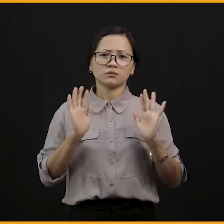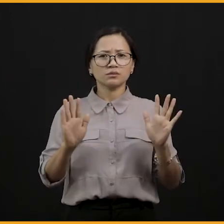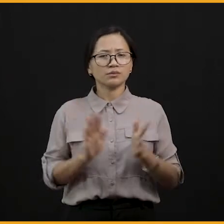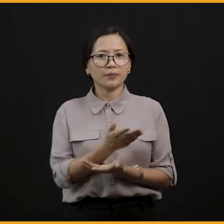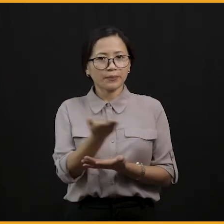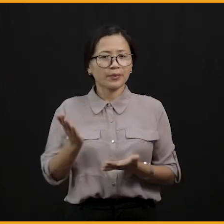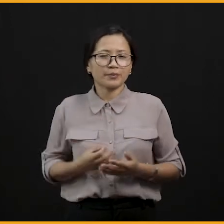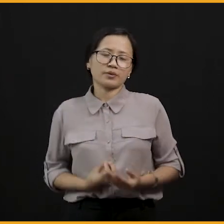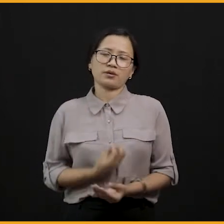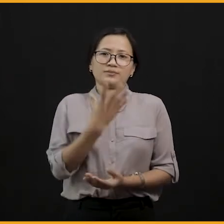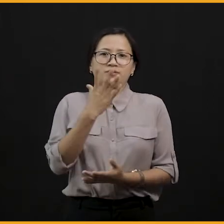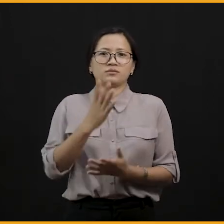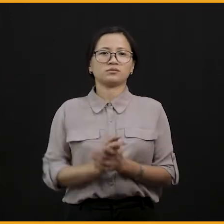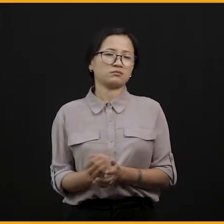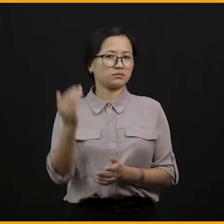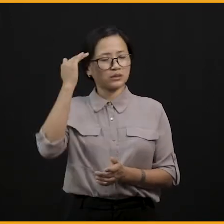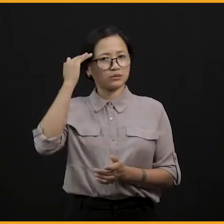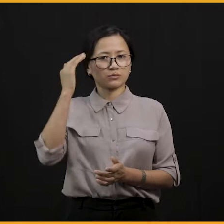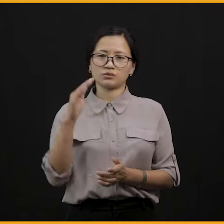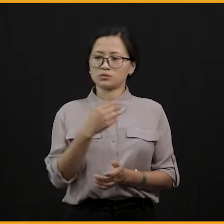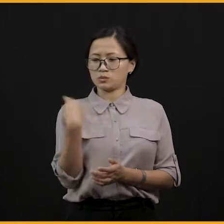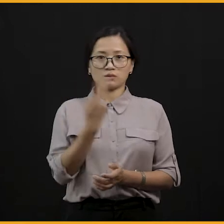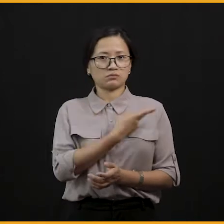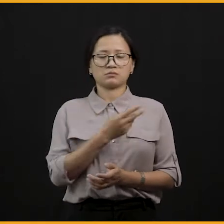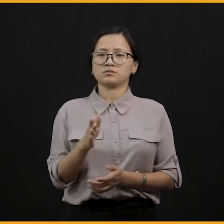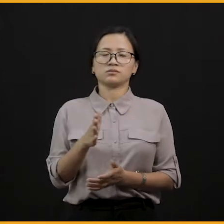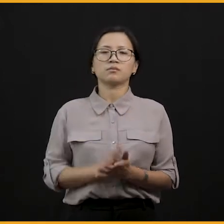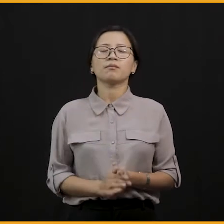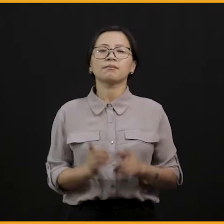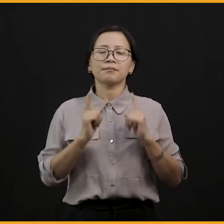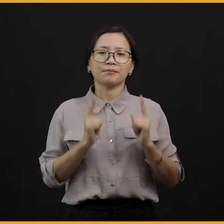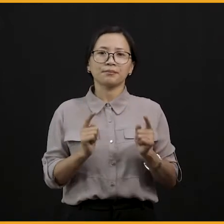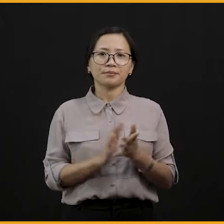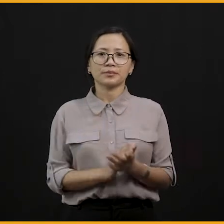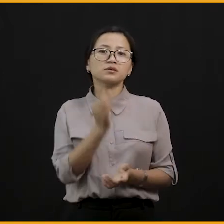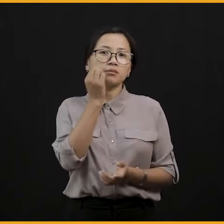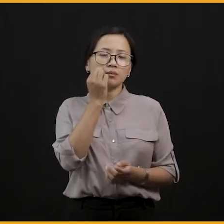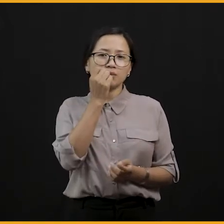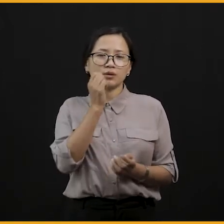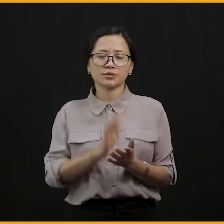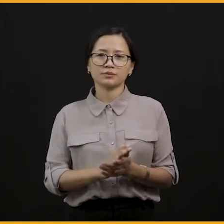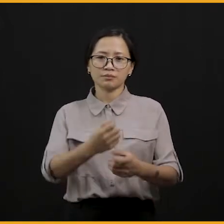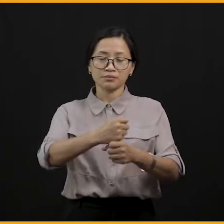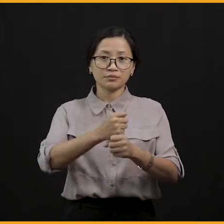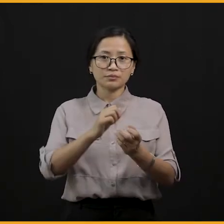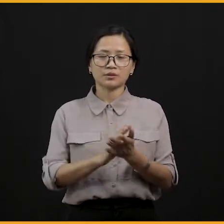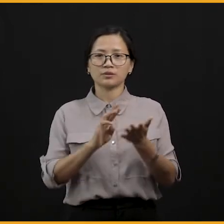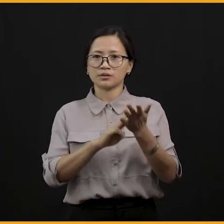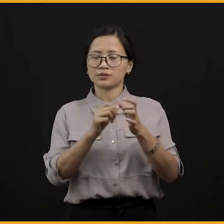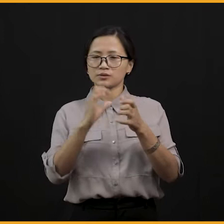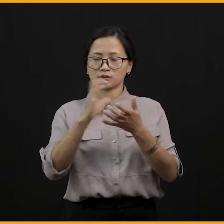happy, right? But Vetso invented this machine with the help of